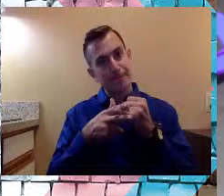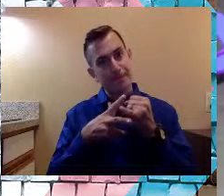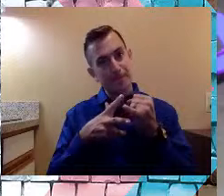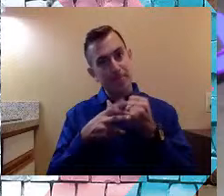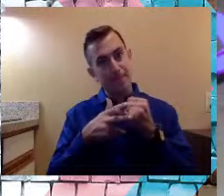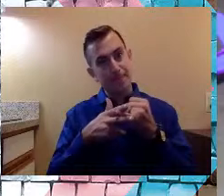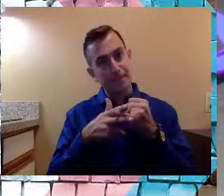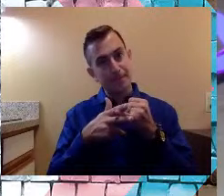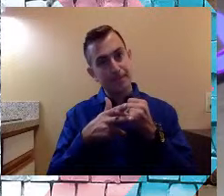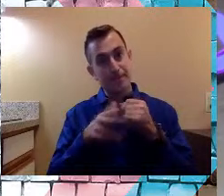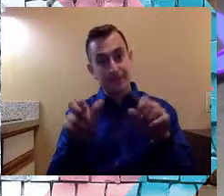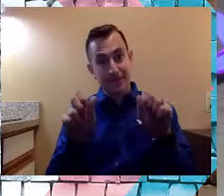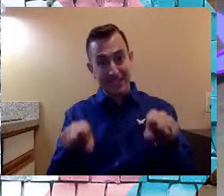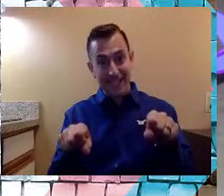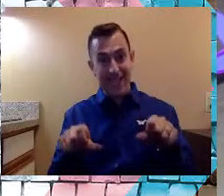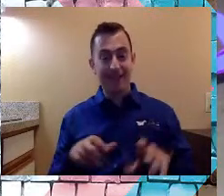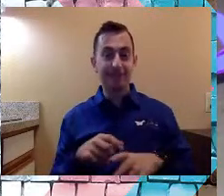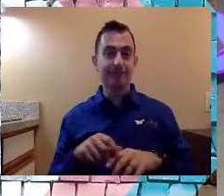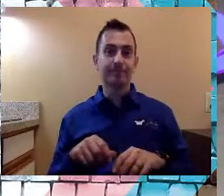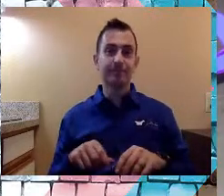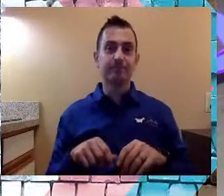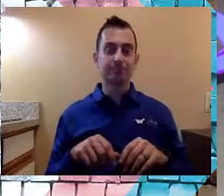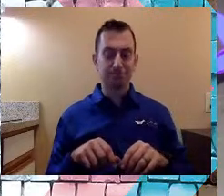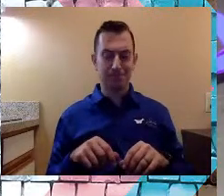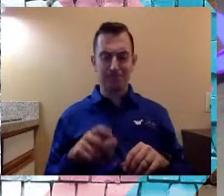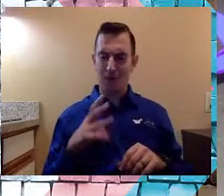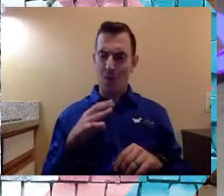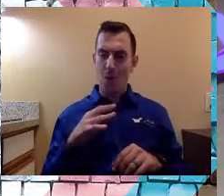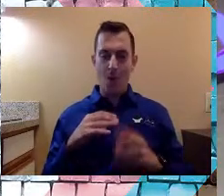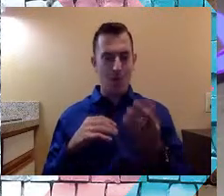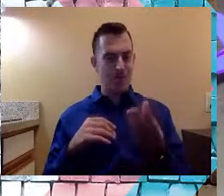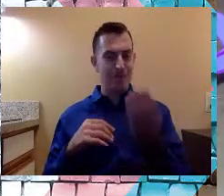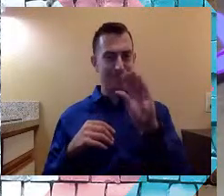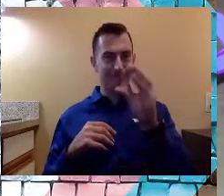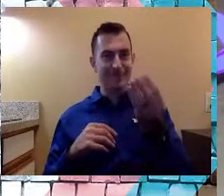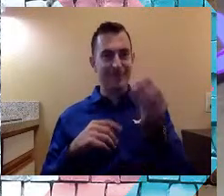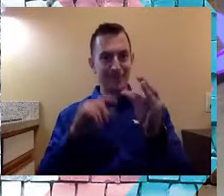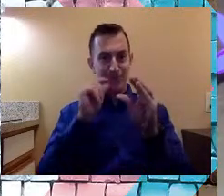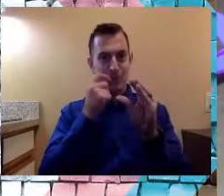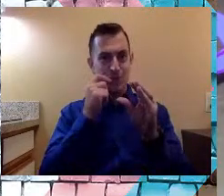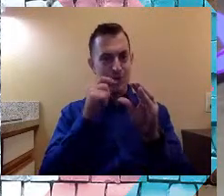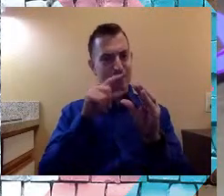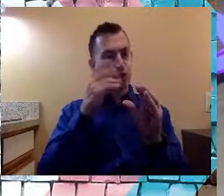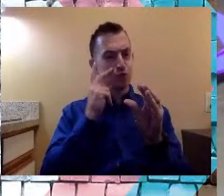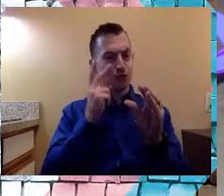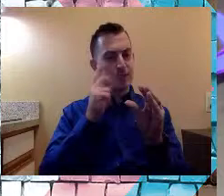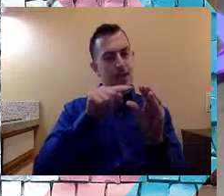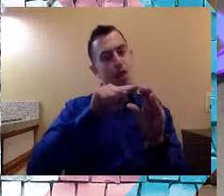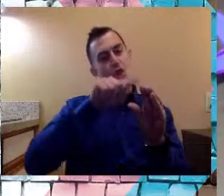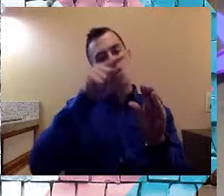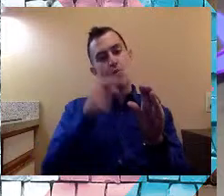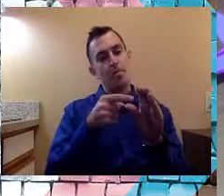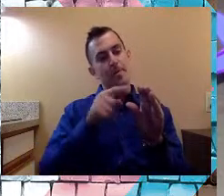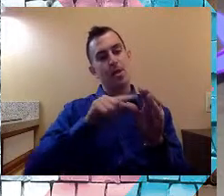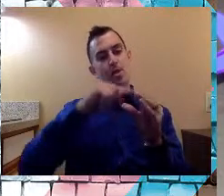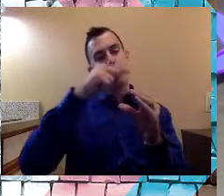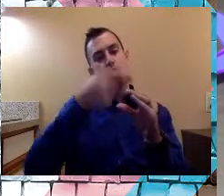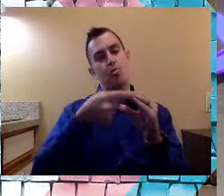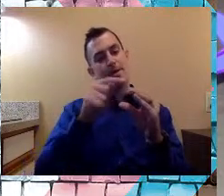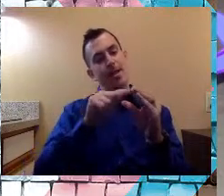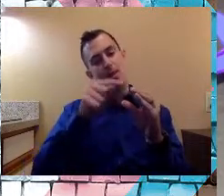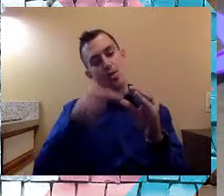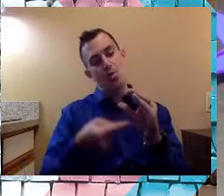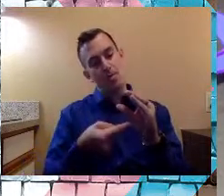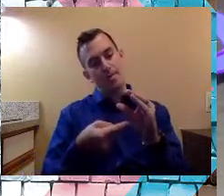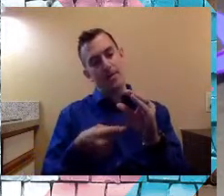off. And so now you have this neat little package and you see how they're loops, they're little loop-de-loops. You're gonna take your